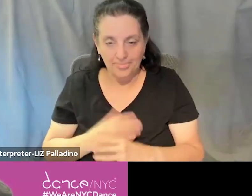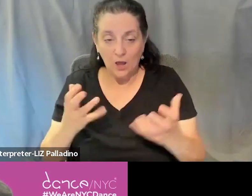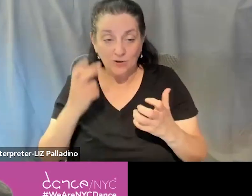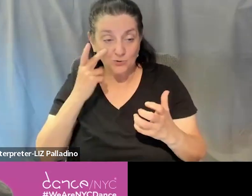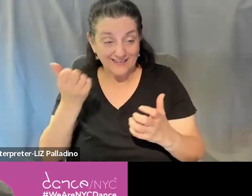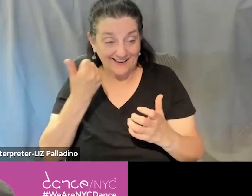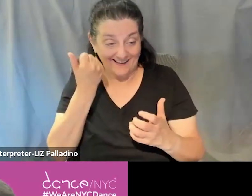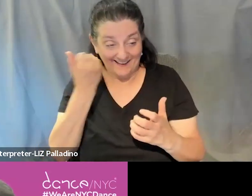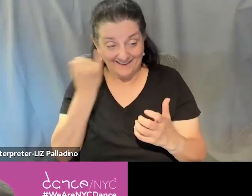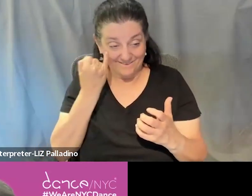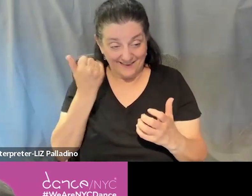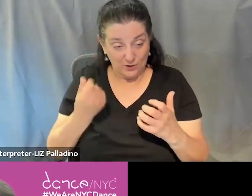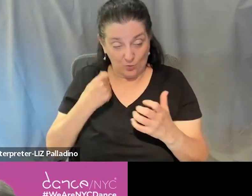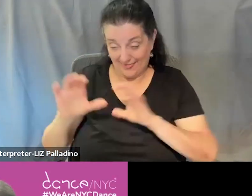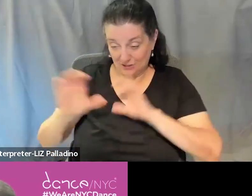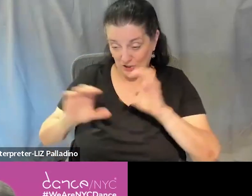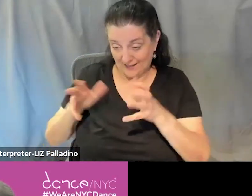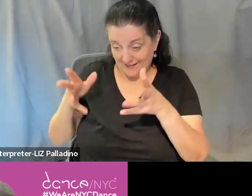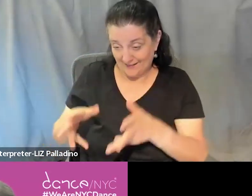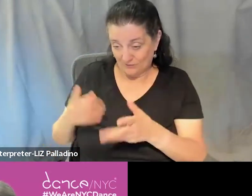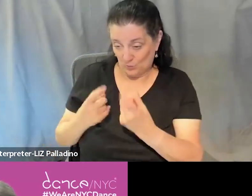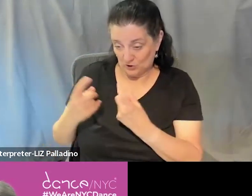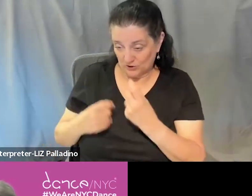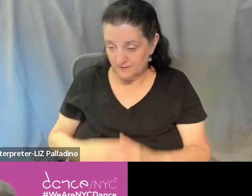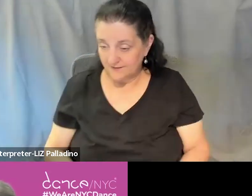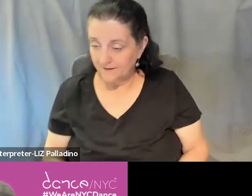any questions so far. And